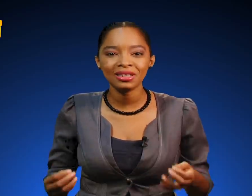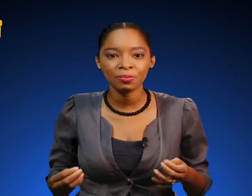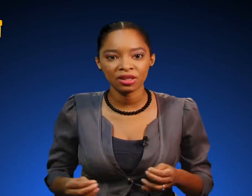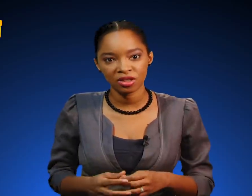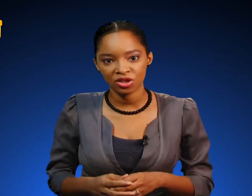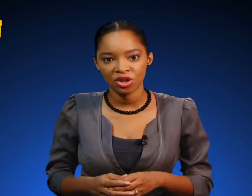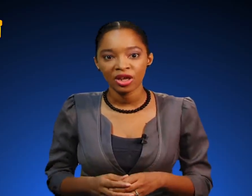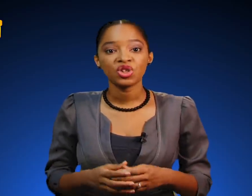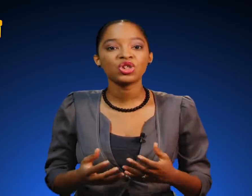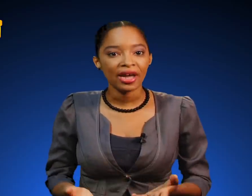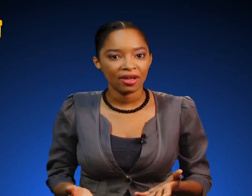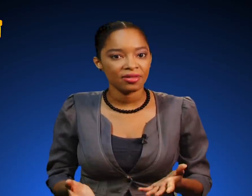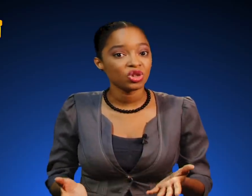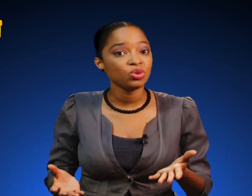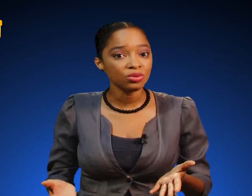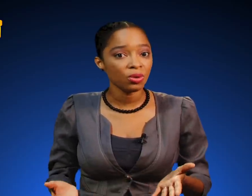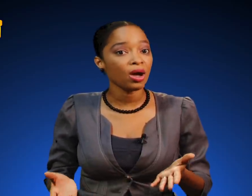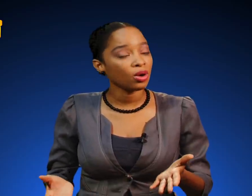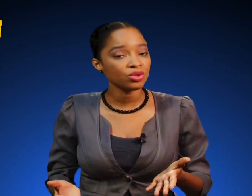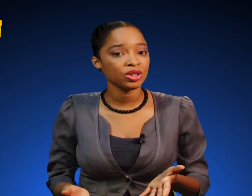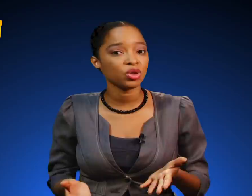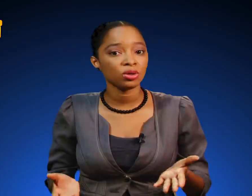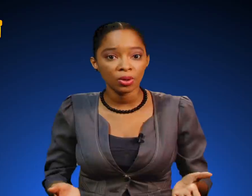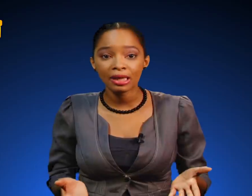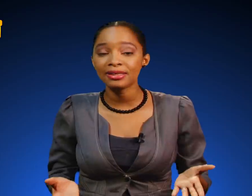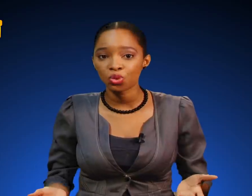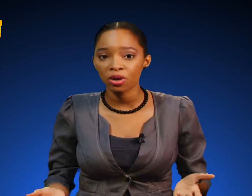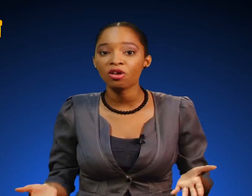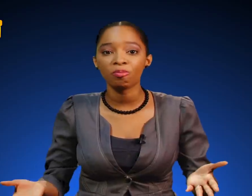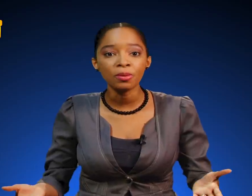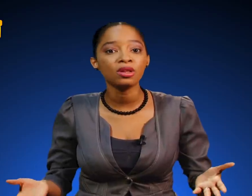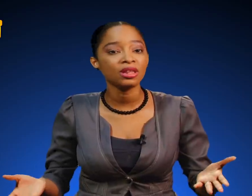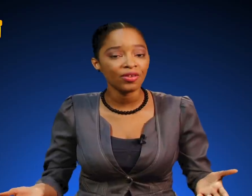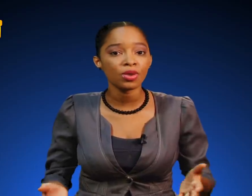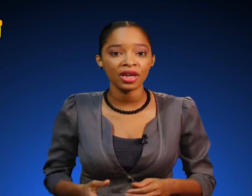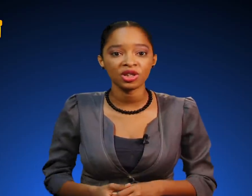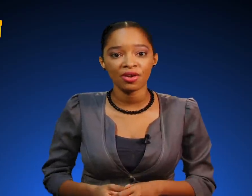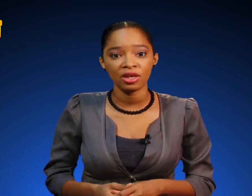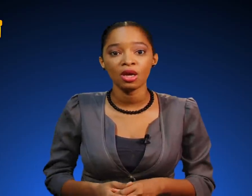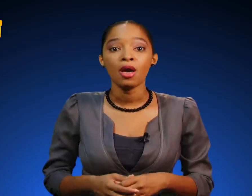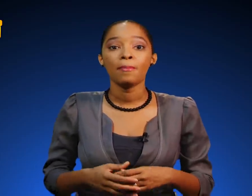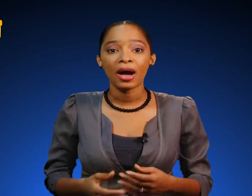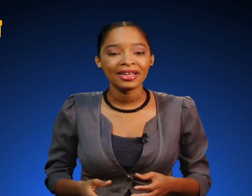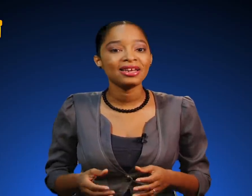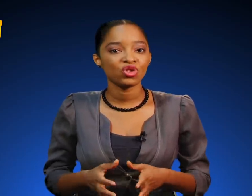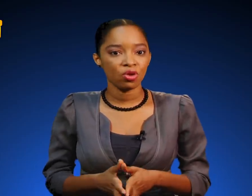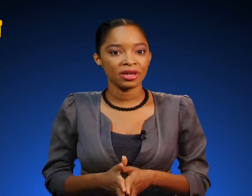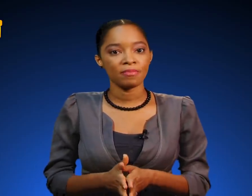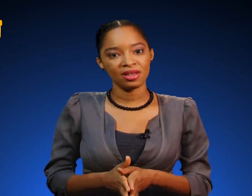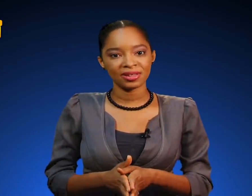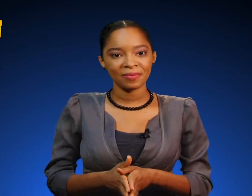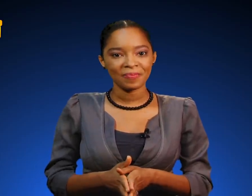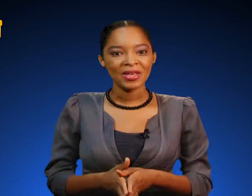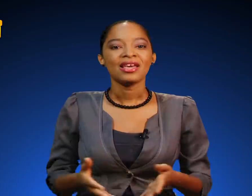And keep in touch. Check that you know how to reach your local network of people living with HIV by